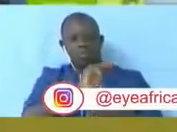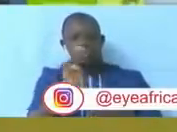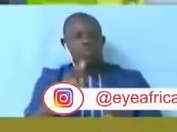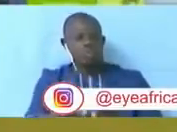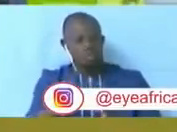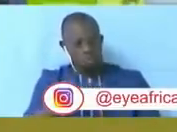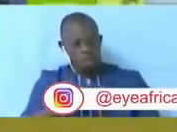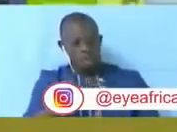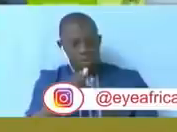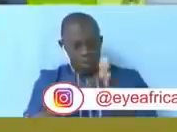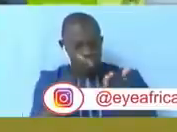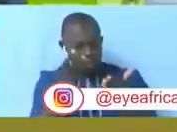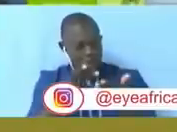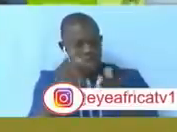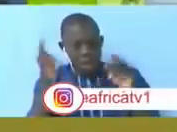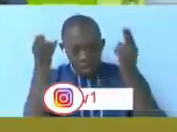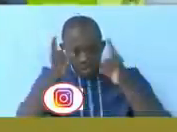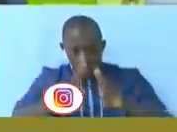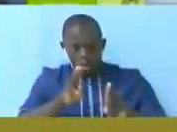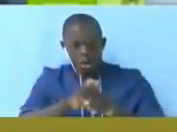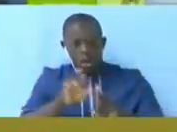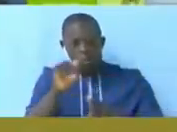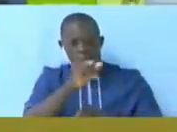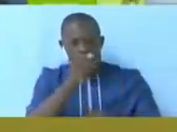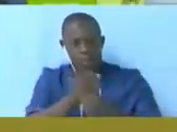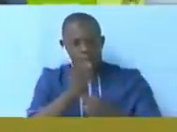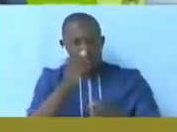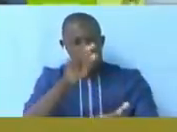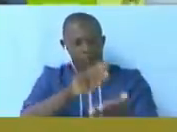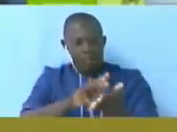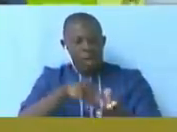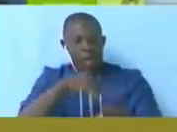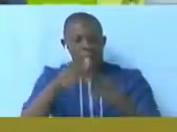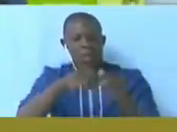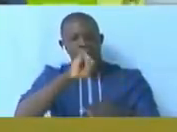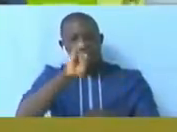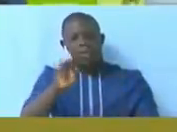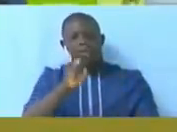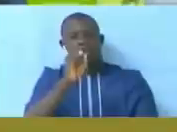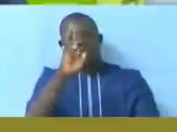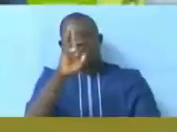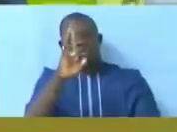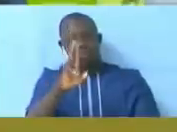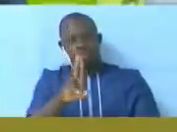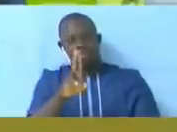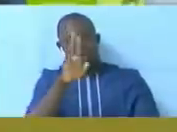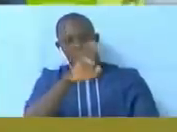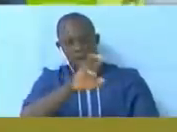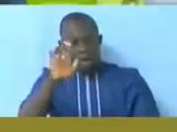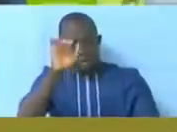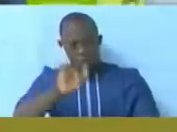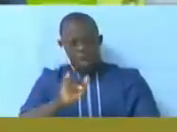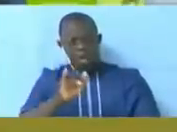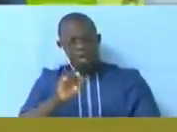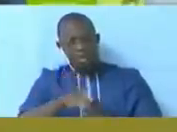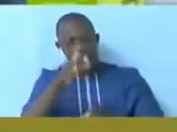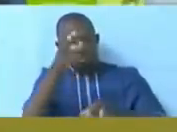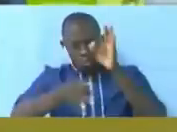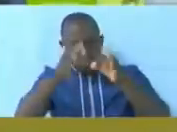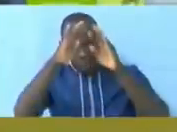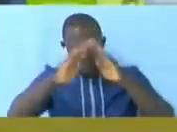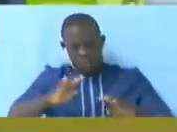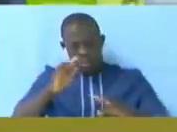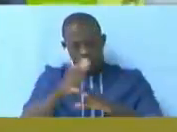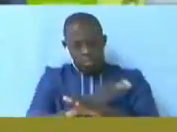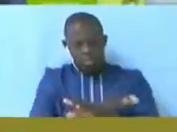the law that was going to be enacted on jury trial. Biriete lunati Mr. Dabo na